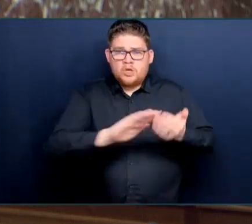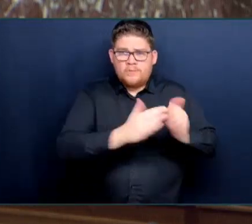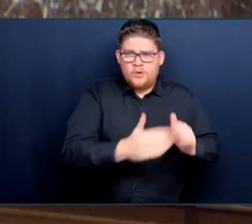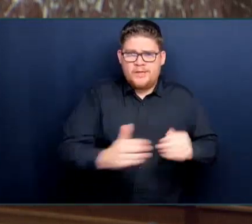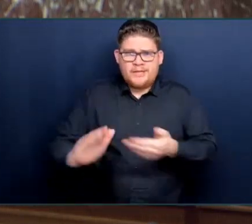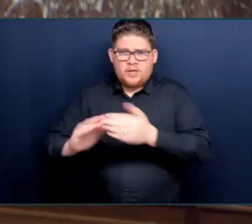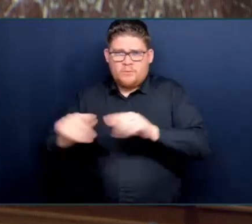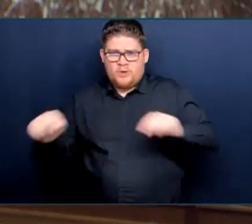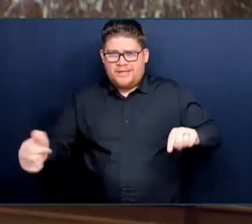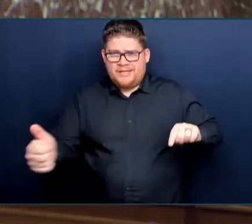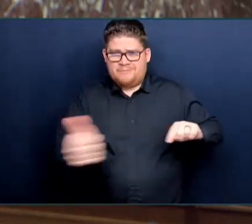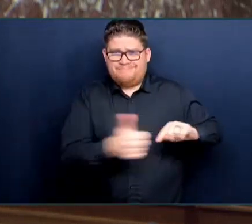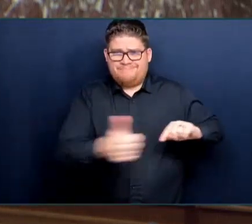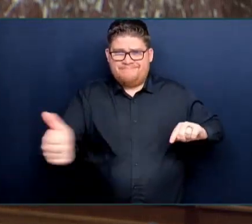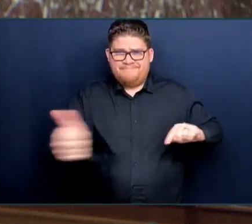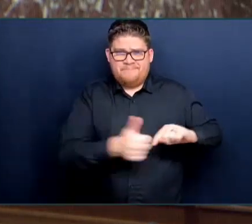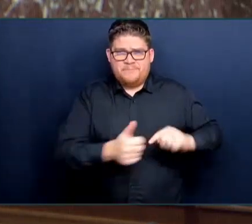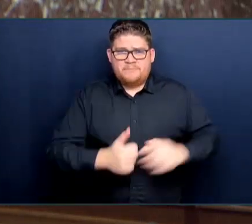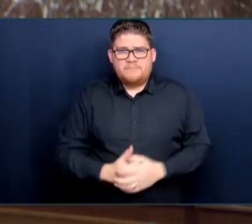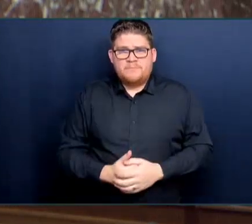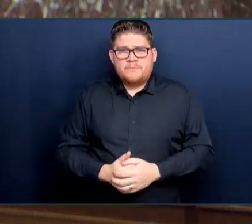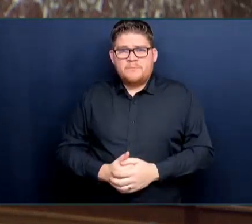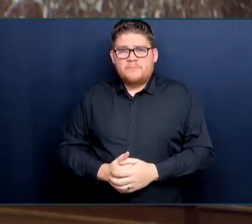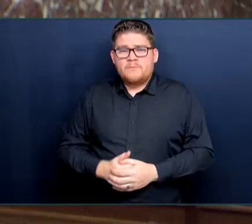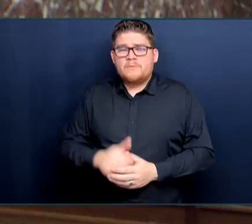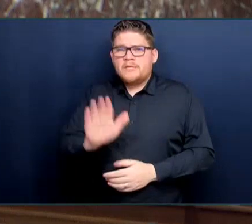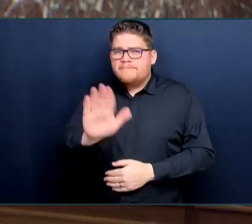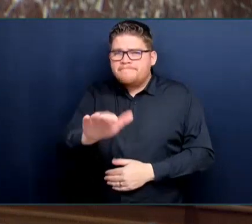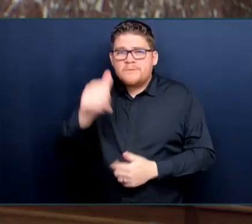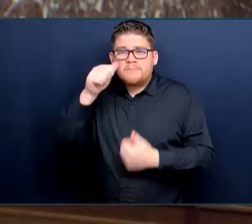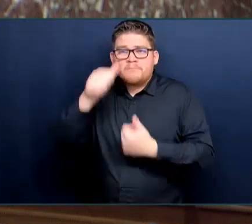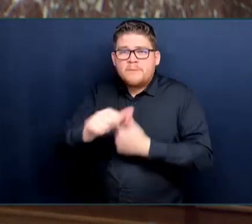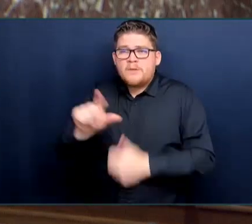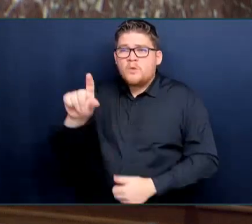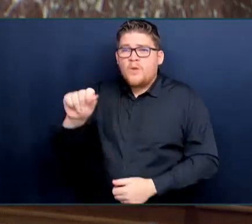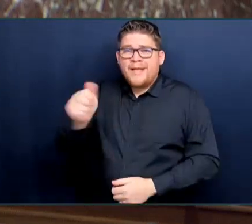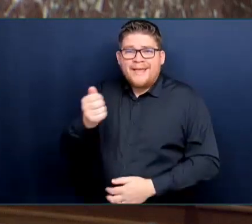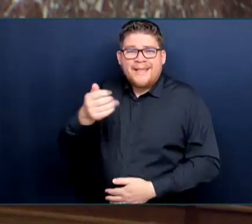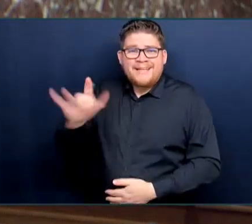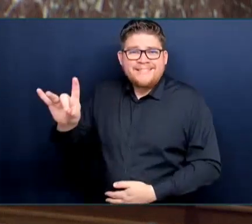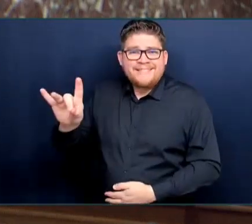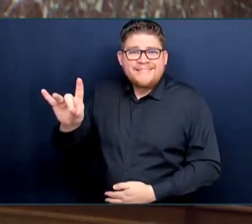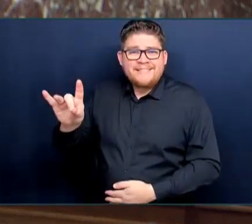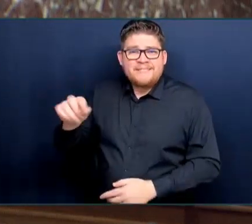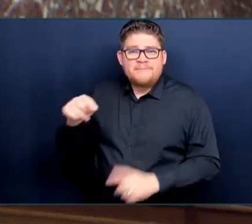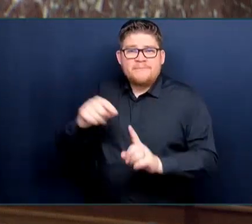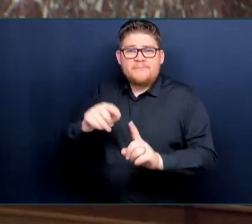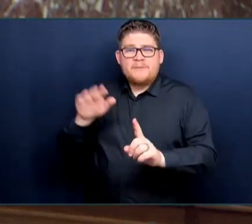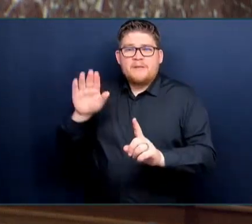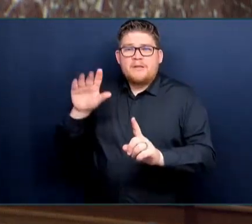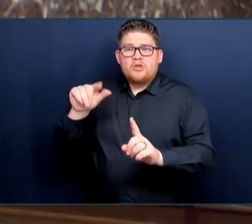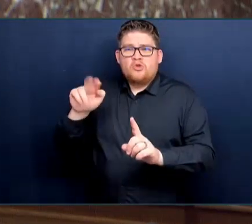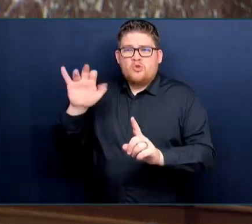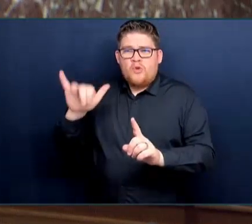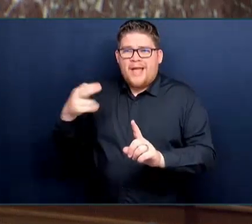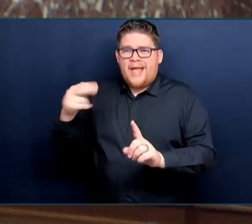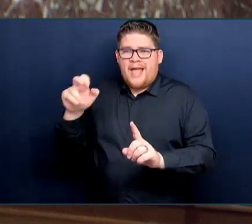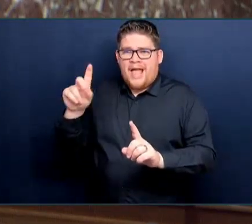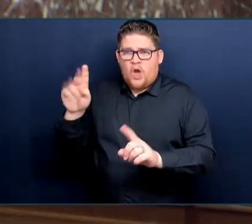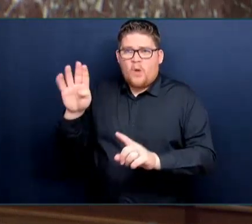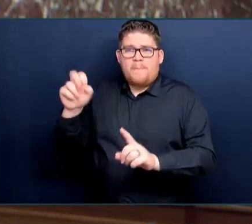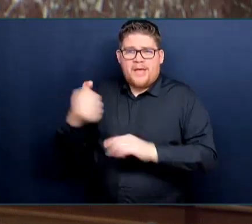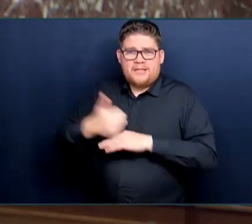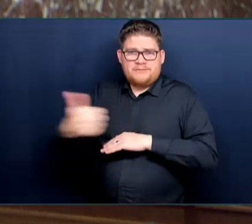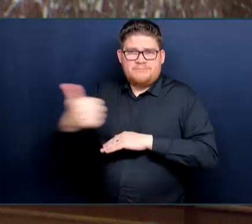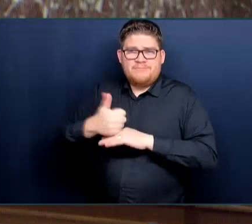here in 2018. We have worked very hard to create a new company called BC Bus North, which we are